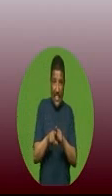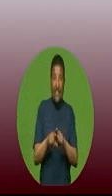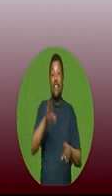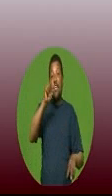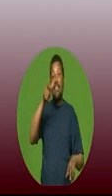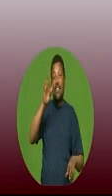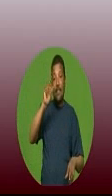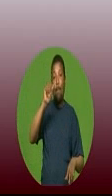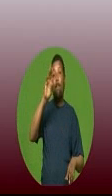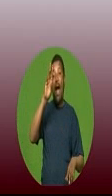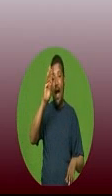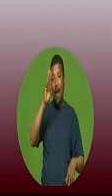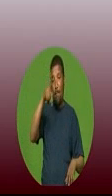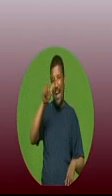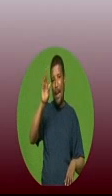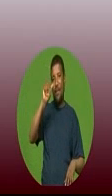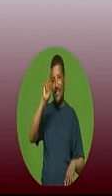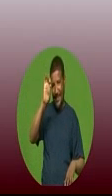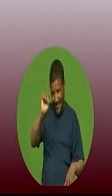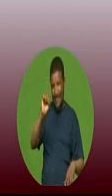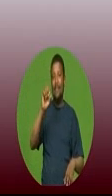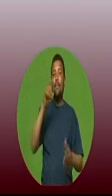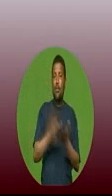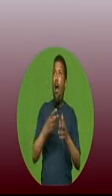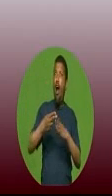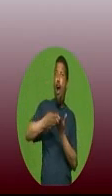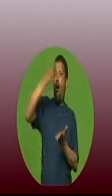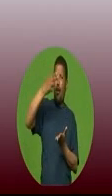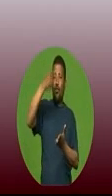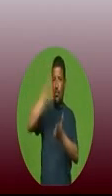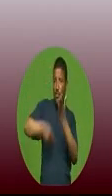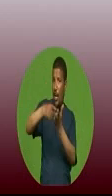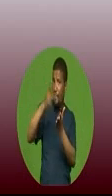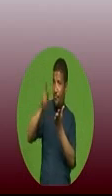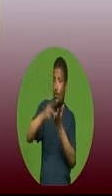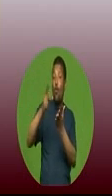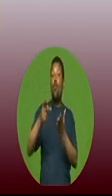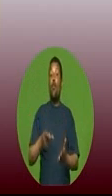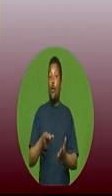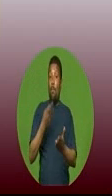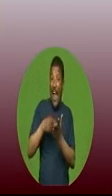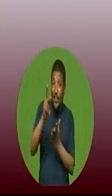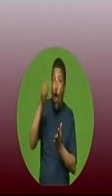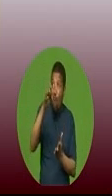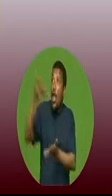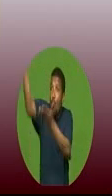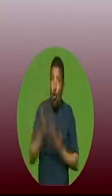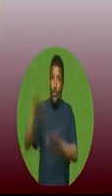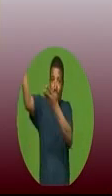paribus, high tariffs raise the prices of imported goods. As a